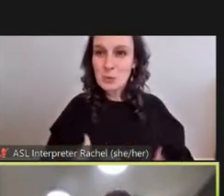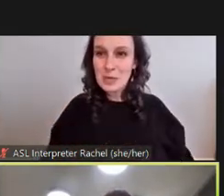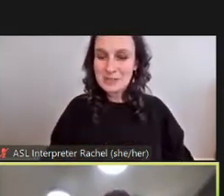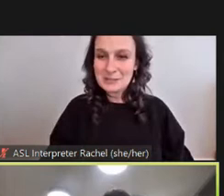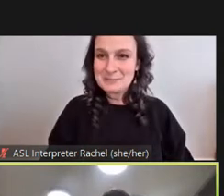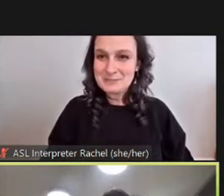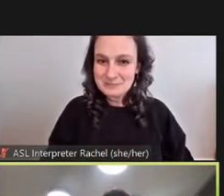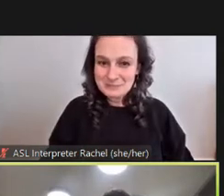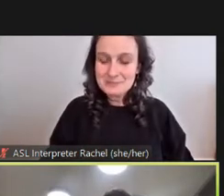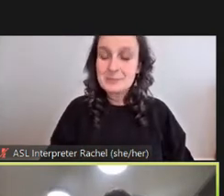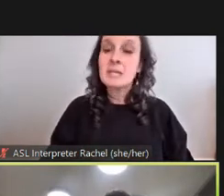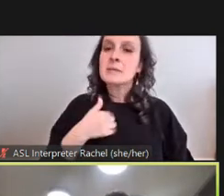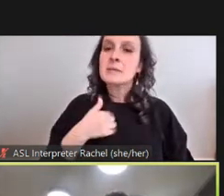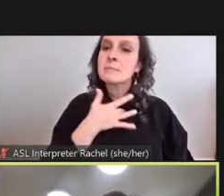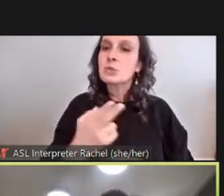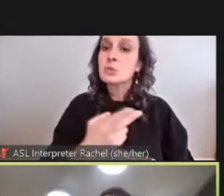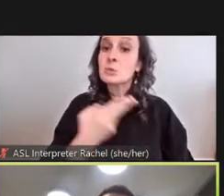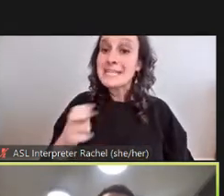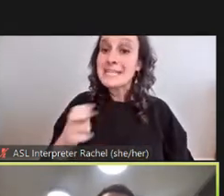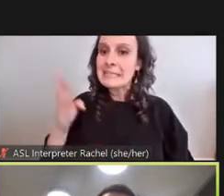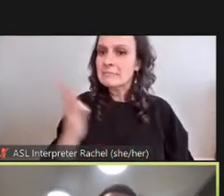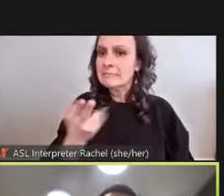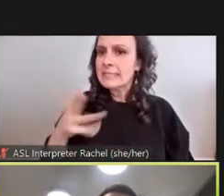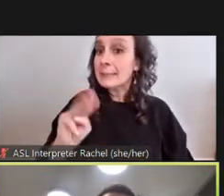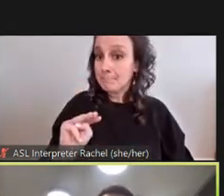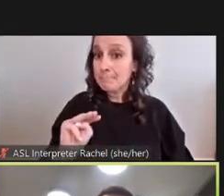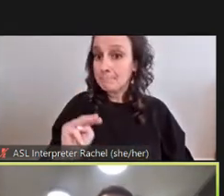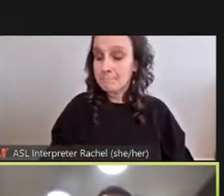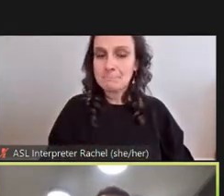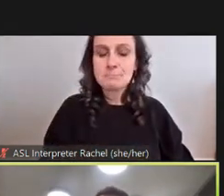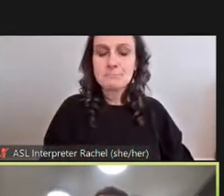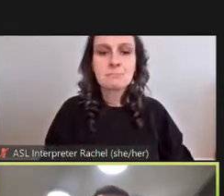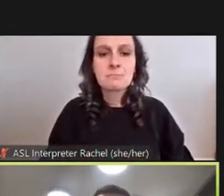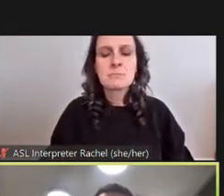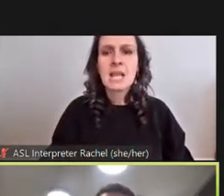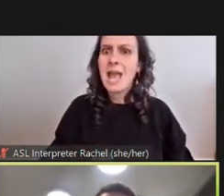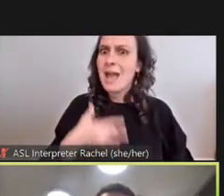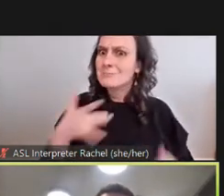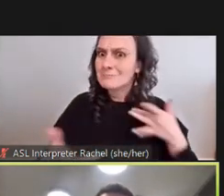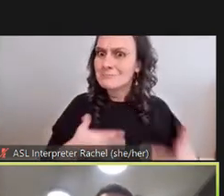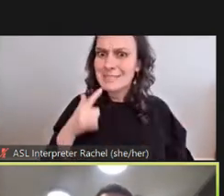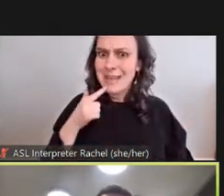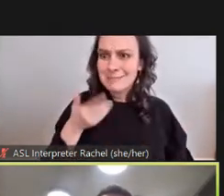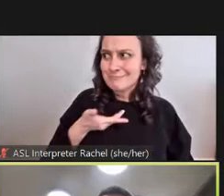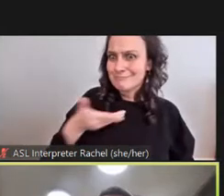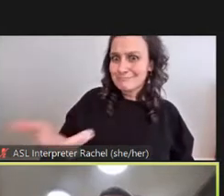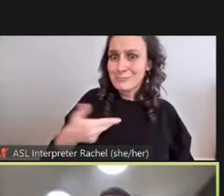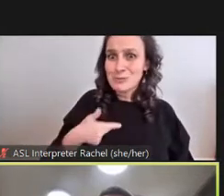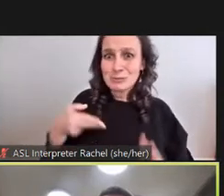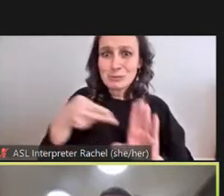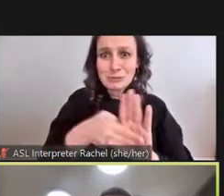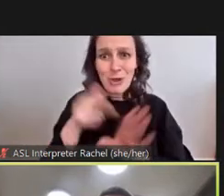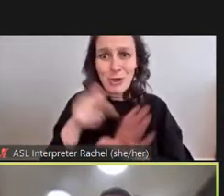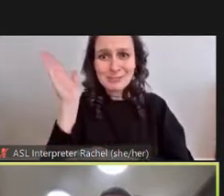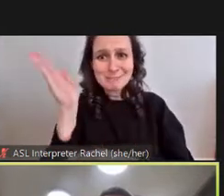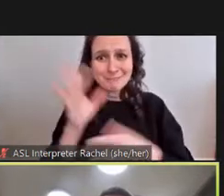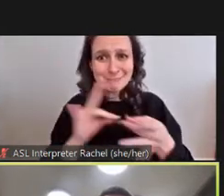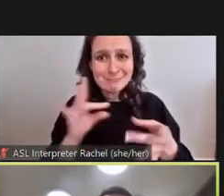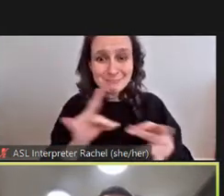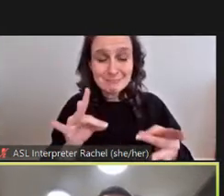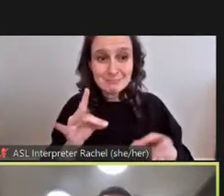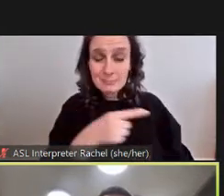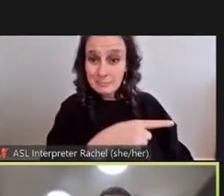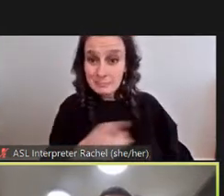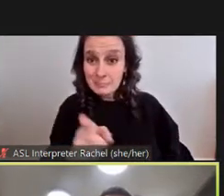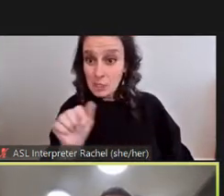him. Yeah, I'm really excited that we've been invited to join this event, because what you guys at